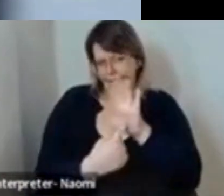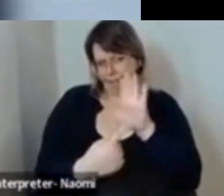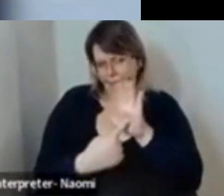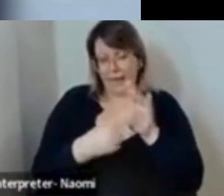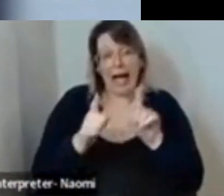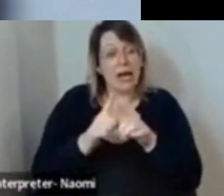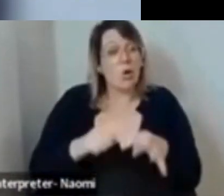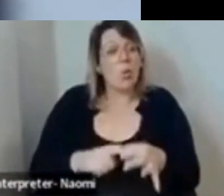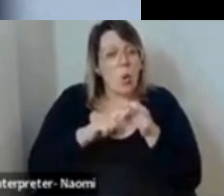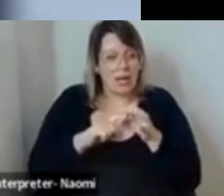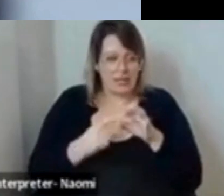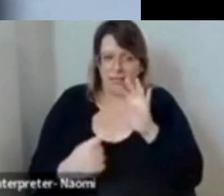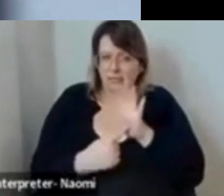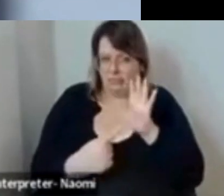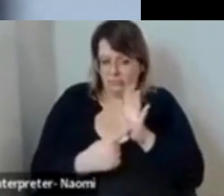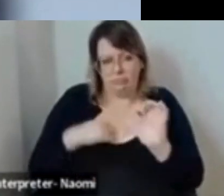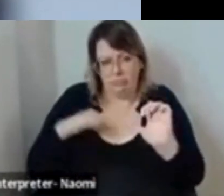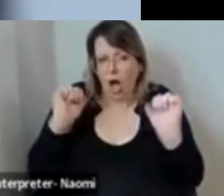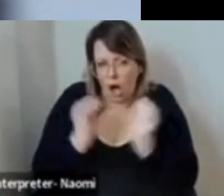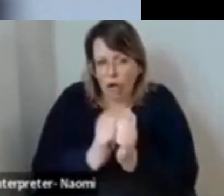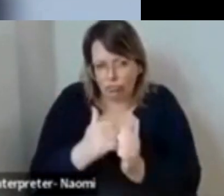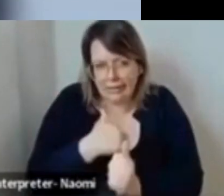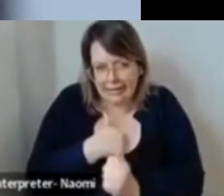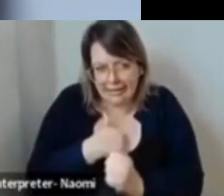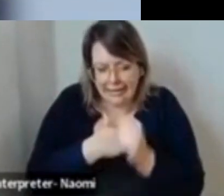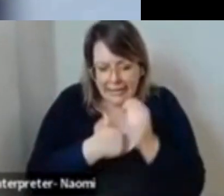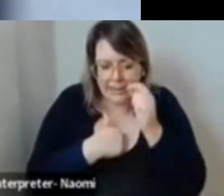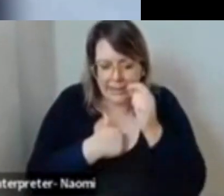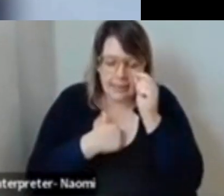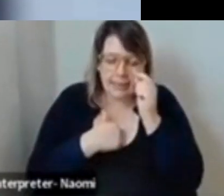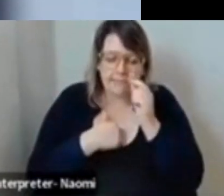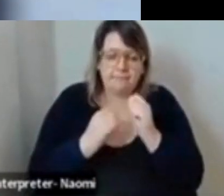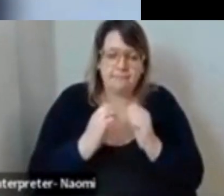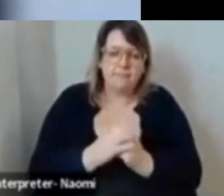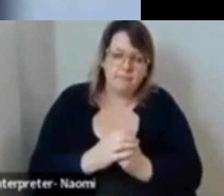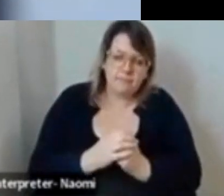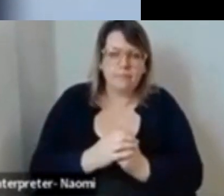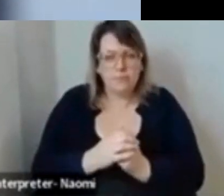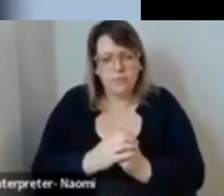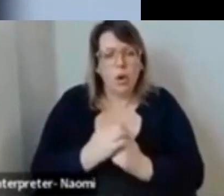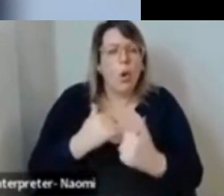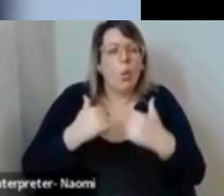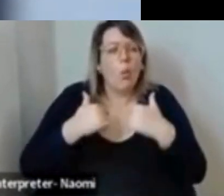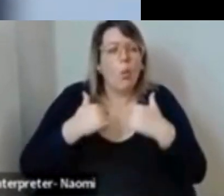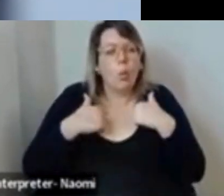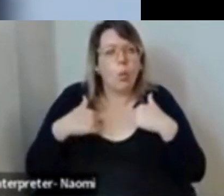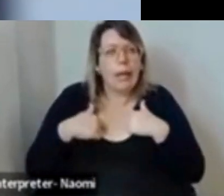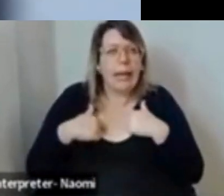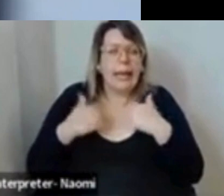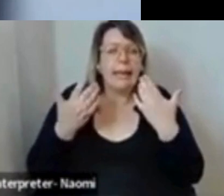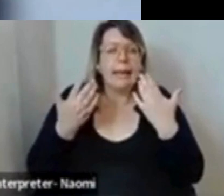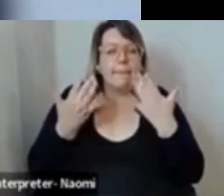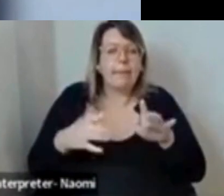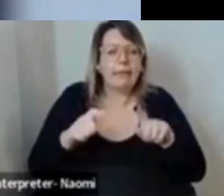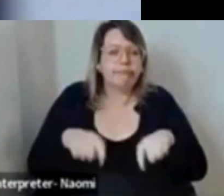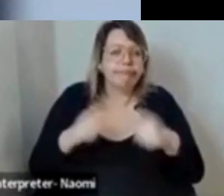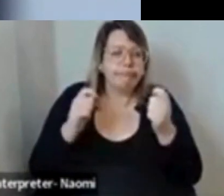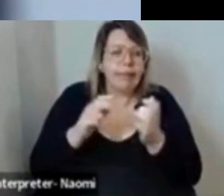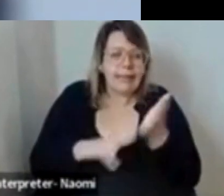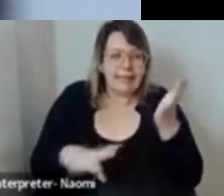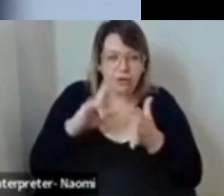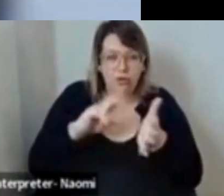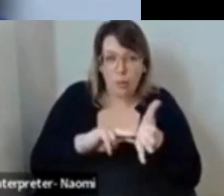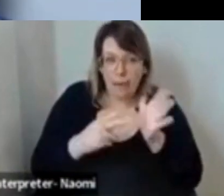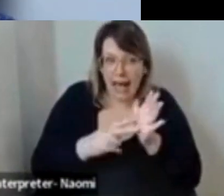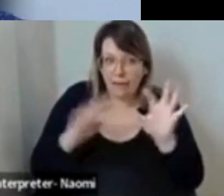quality. I mean, I think we have sought to express this clearly in the National Plan for Music Education,